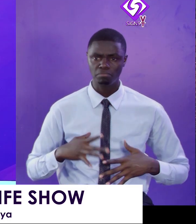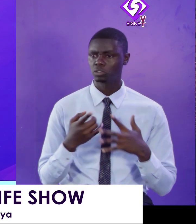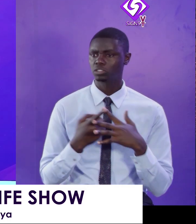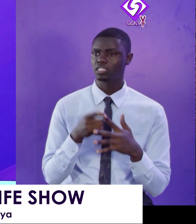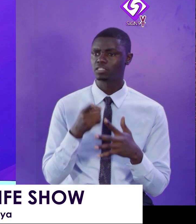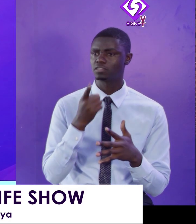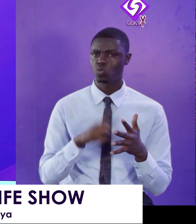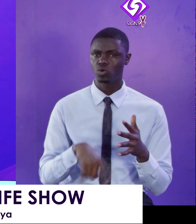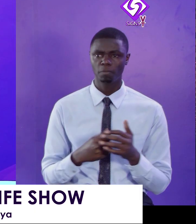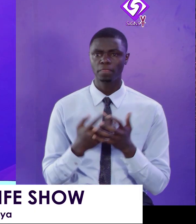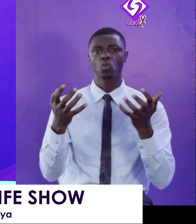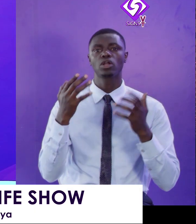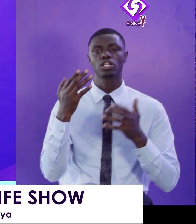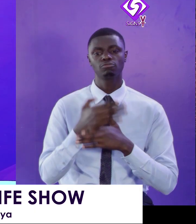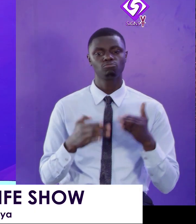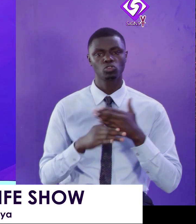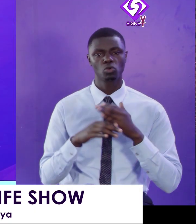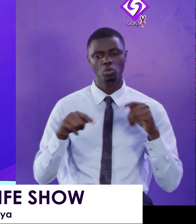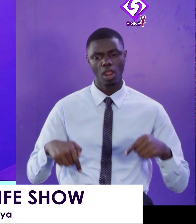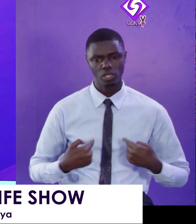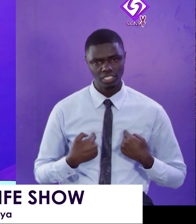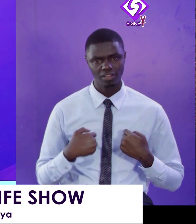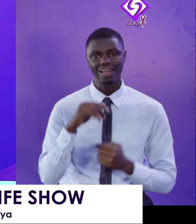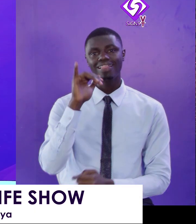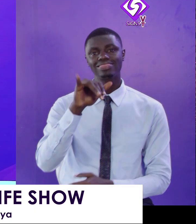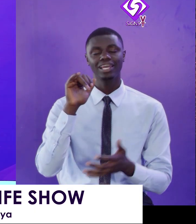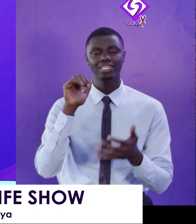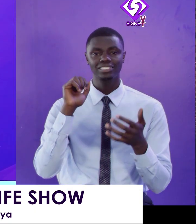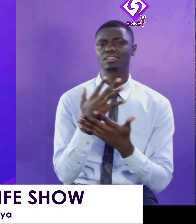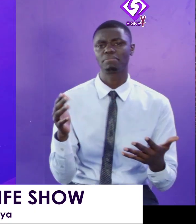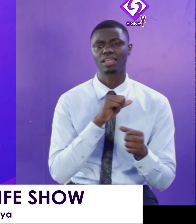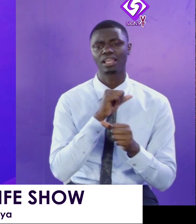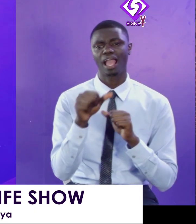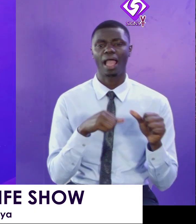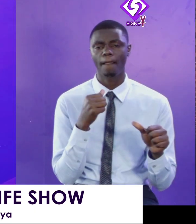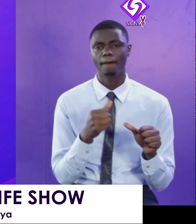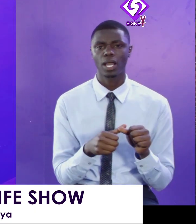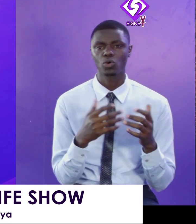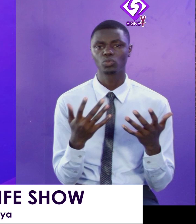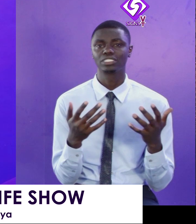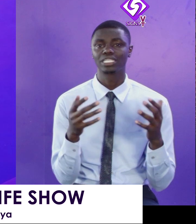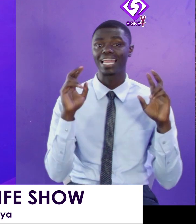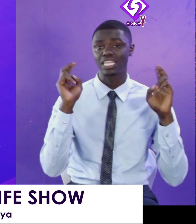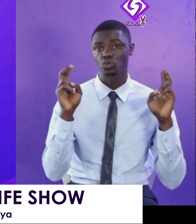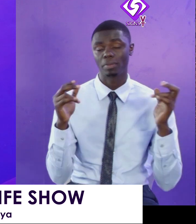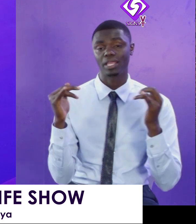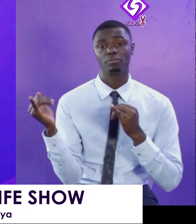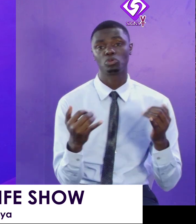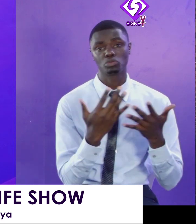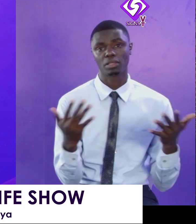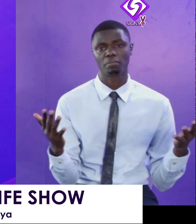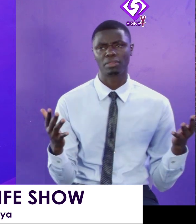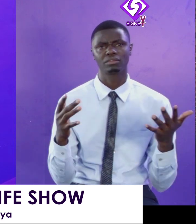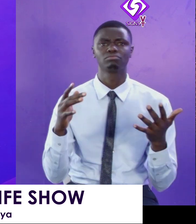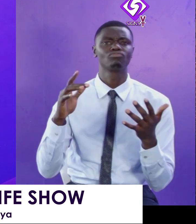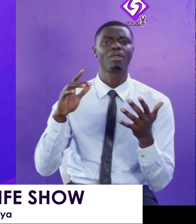we needed to build ourselves. This can only come from a culture of saving. I'm introducing something. I'll bring an expert.